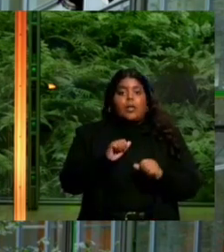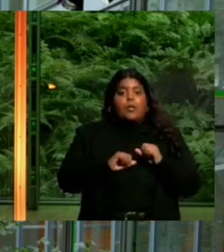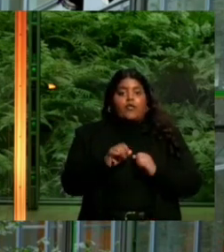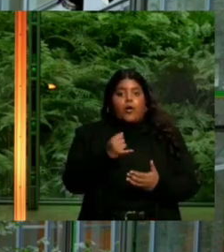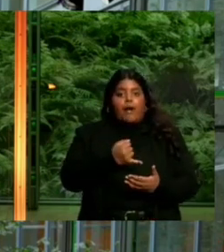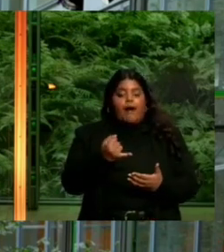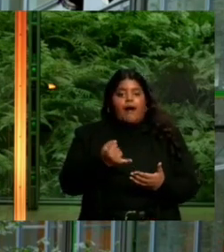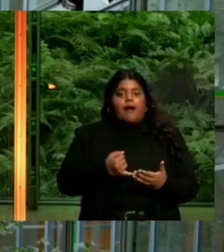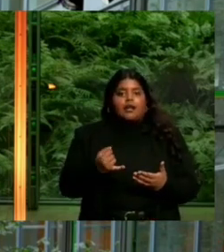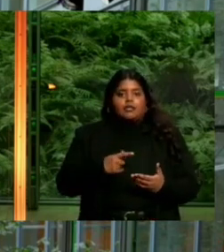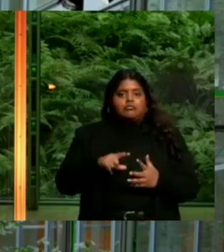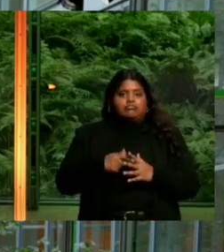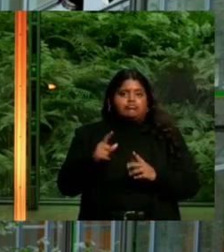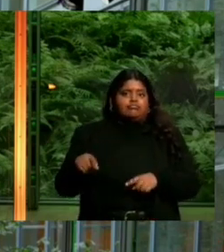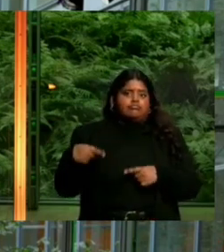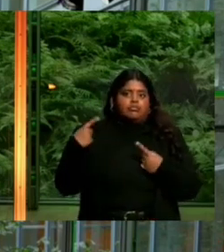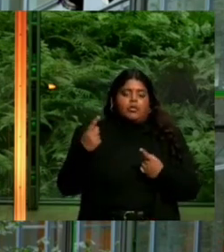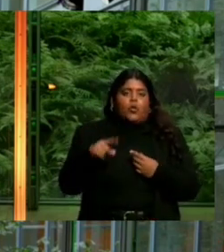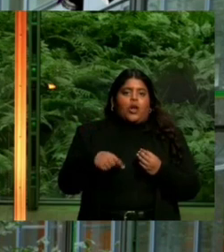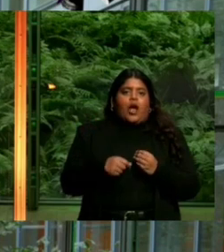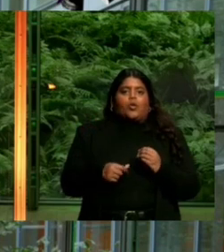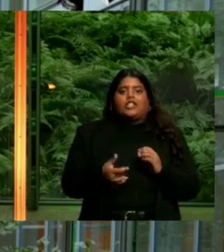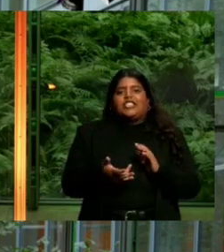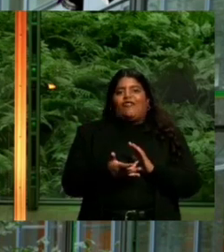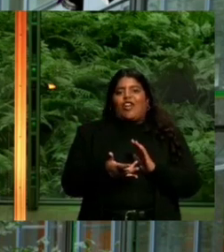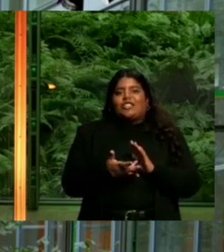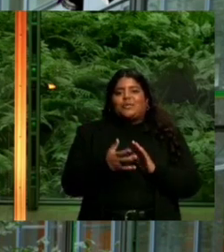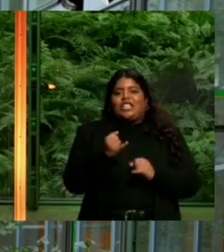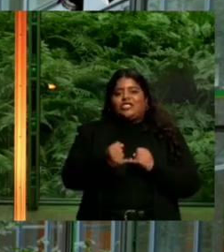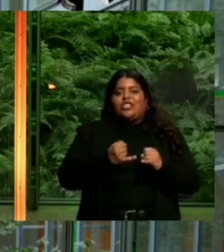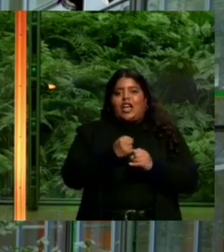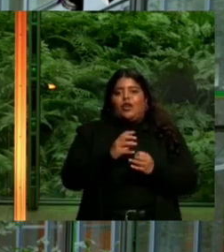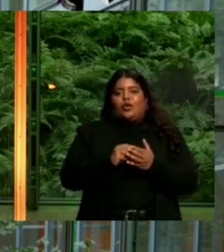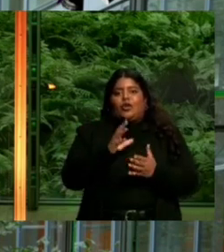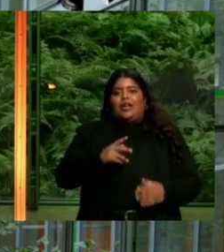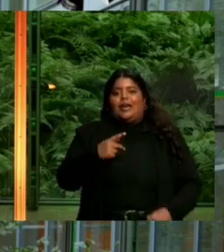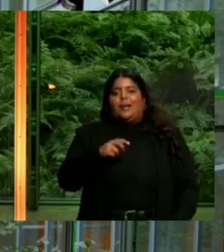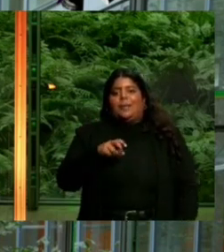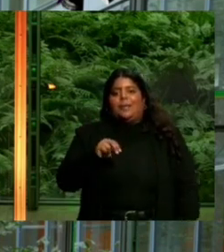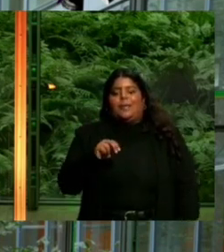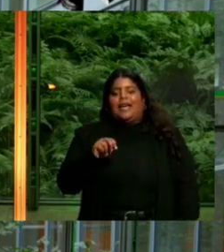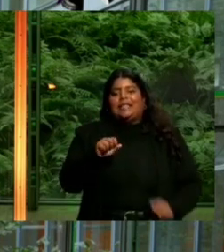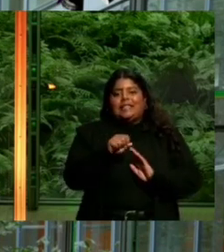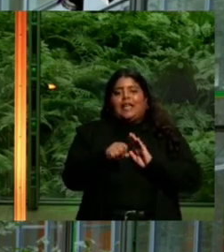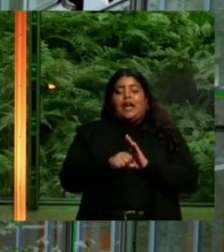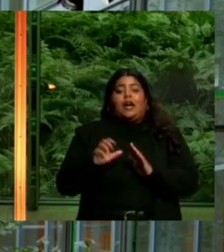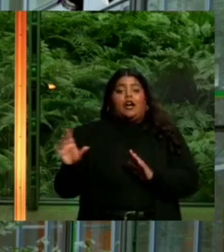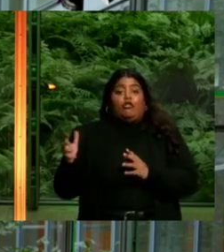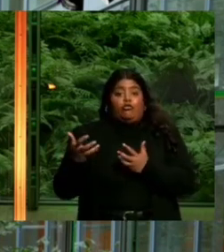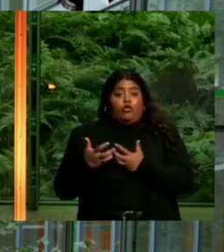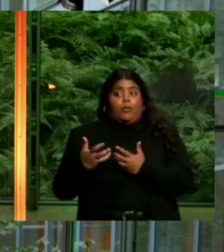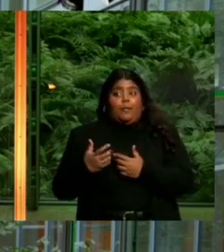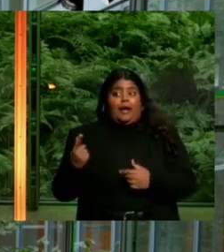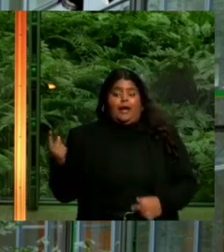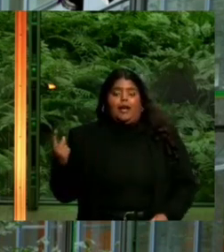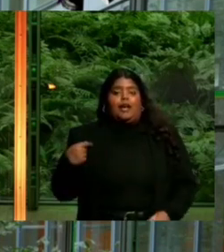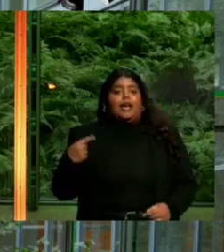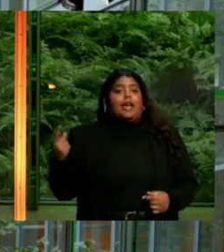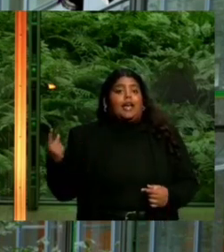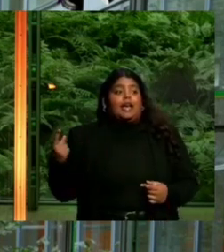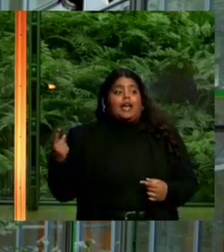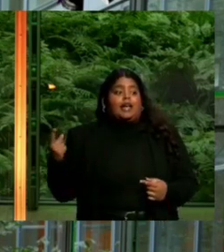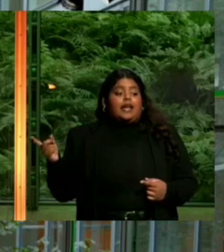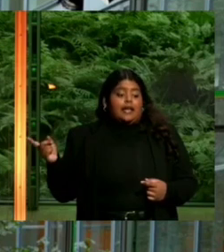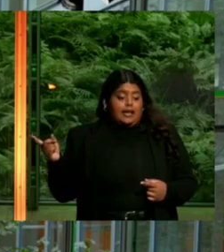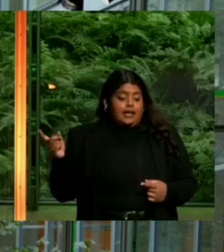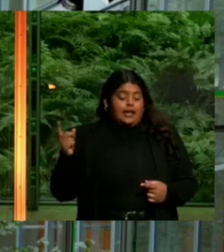performing art started when I was a freshman international student at Penn State, and my roommate, just happenstance, turned